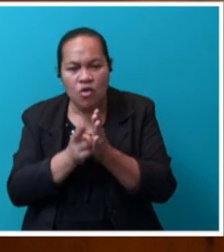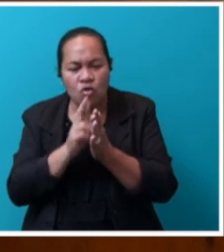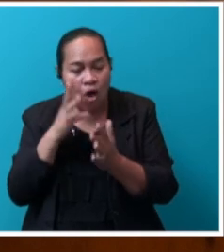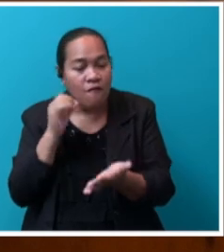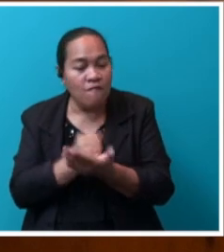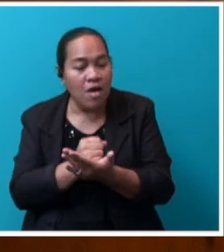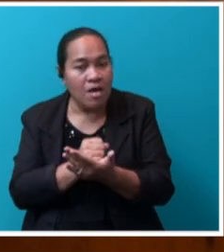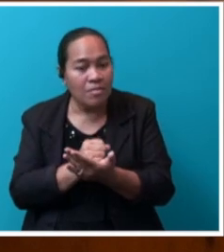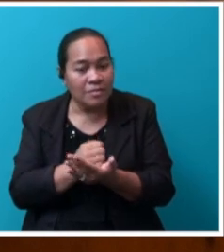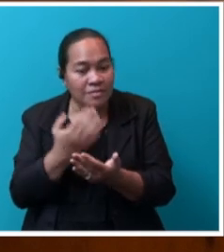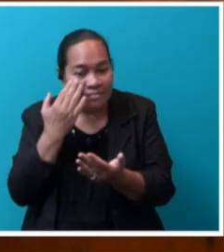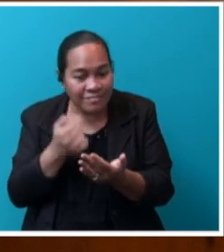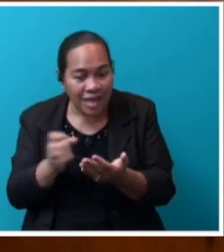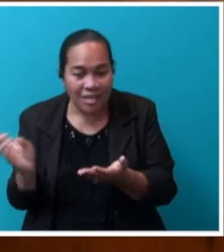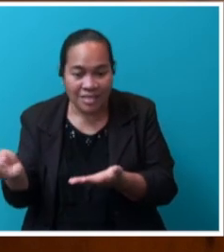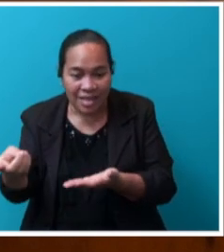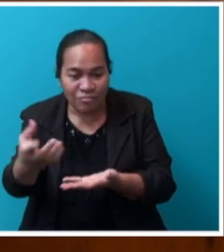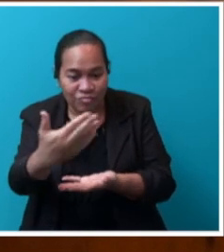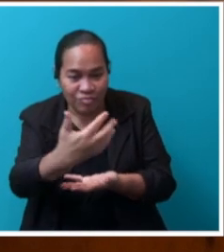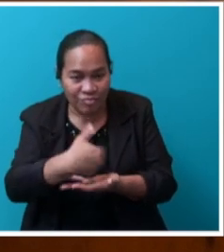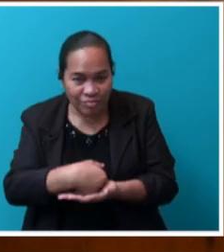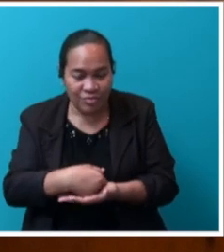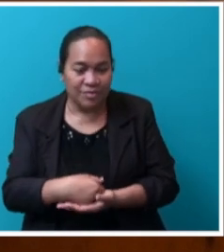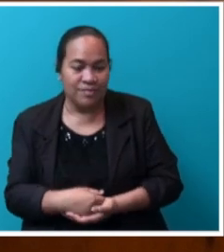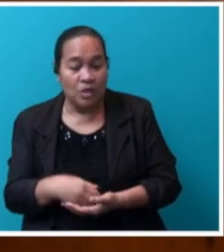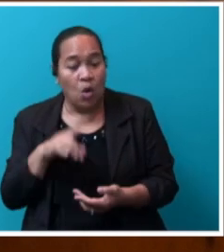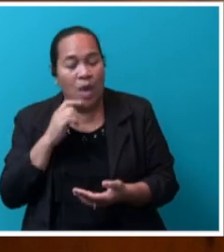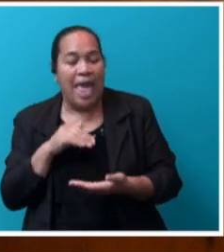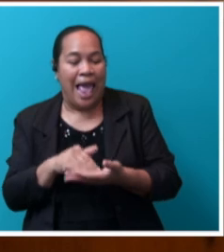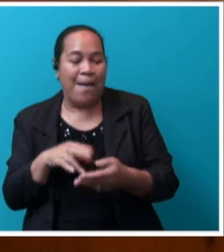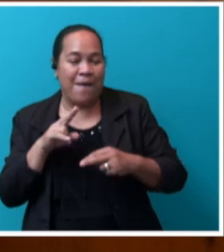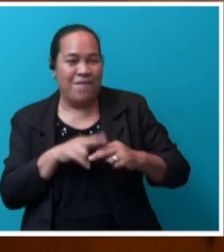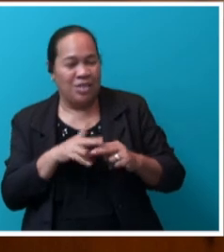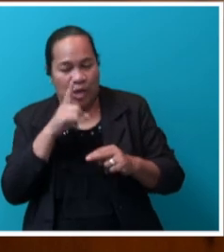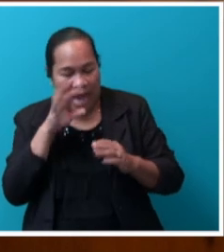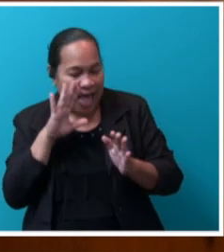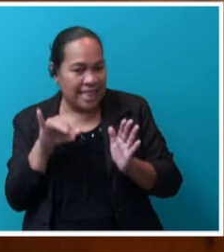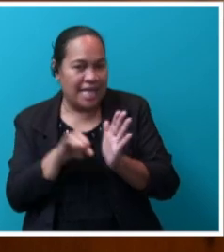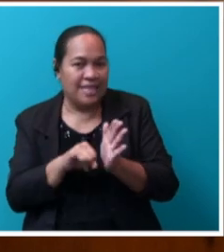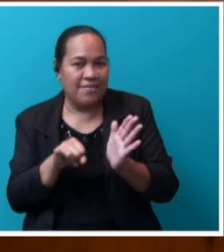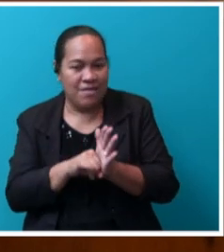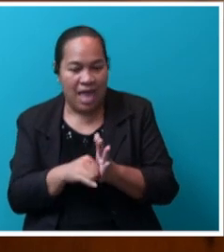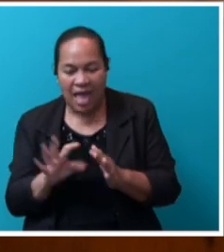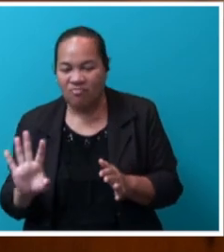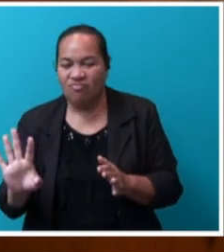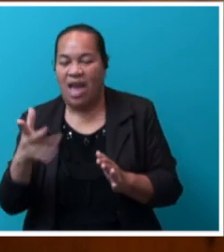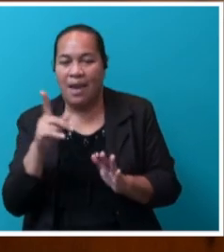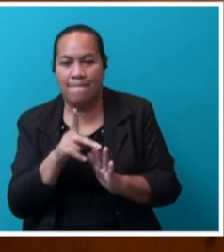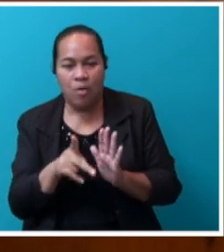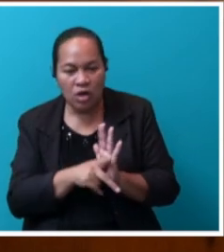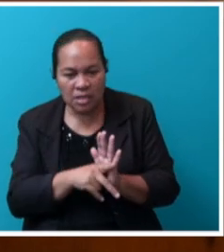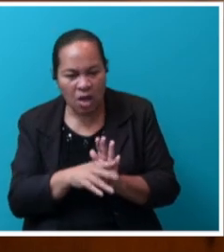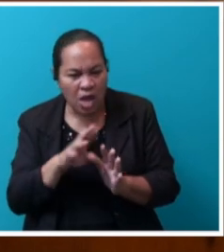information and data gathered so far. This will help Fiji identify any policy or information